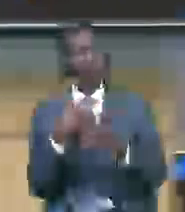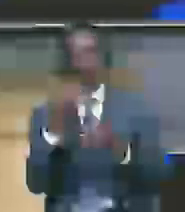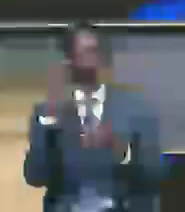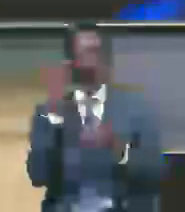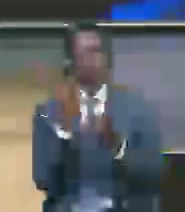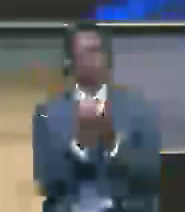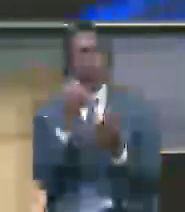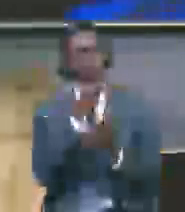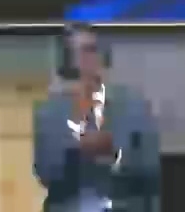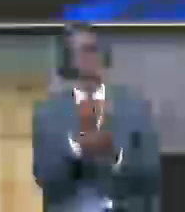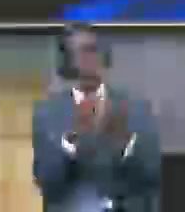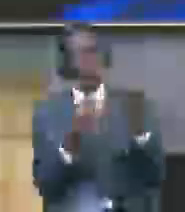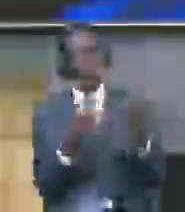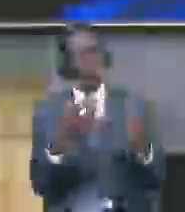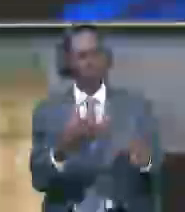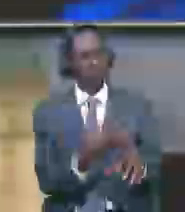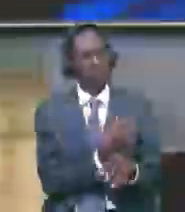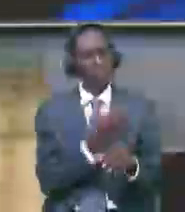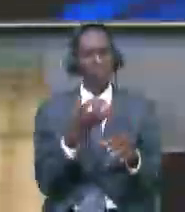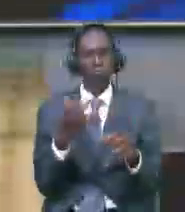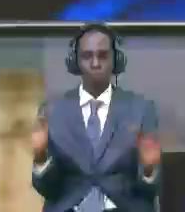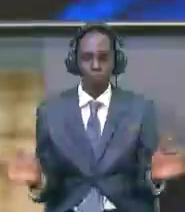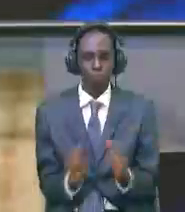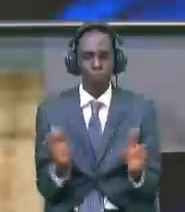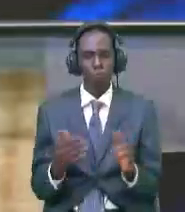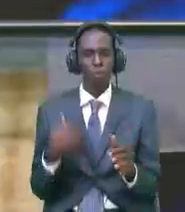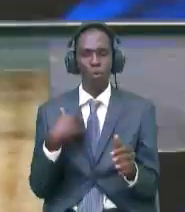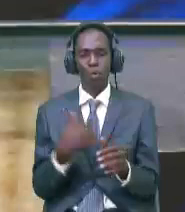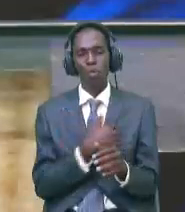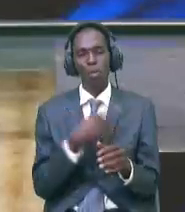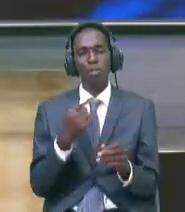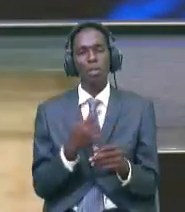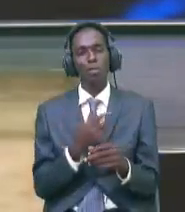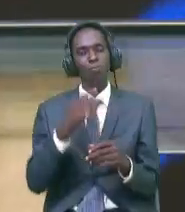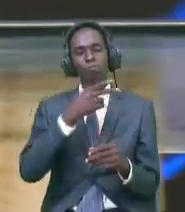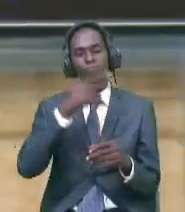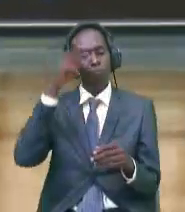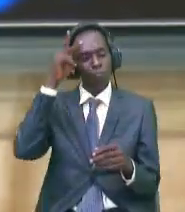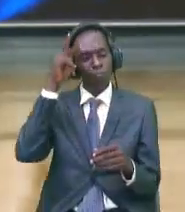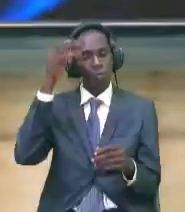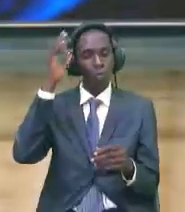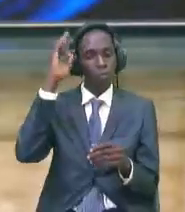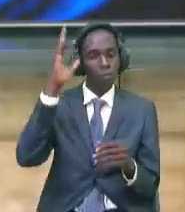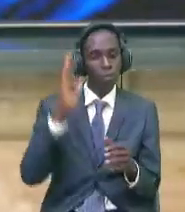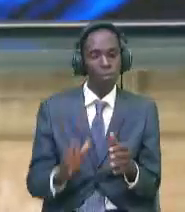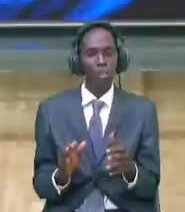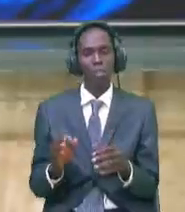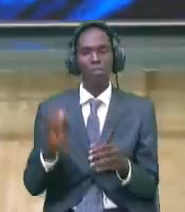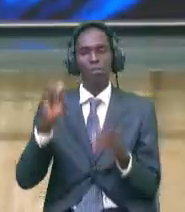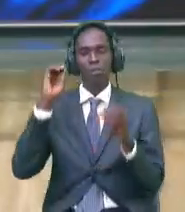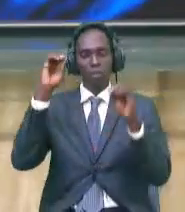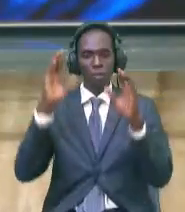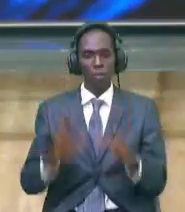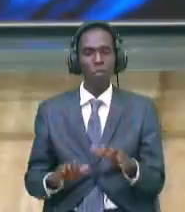they compelled us apostles, and they compelled us the pastors, to take what they have and go and give